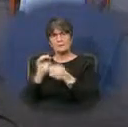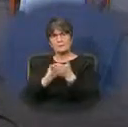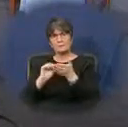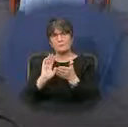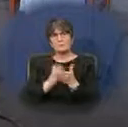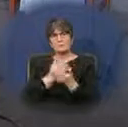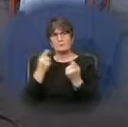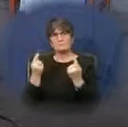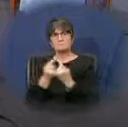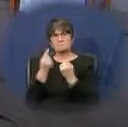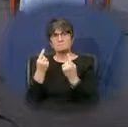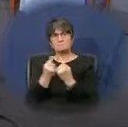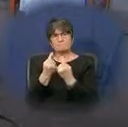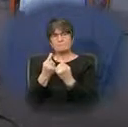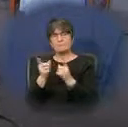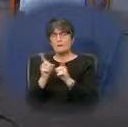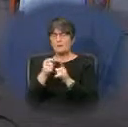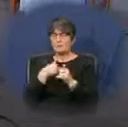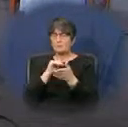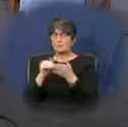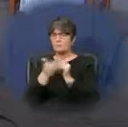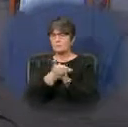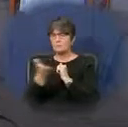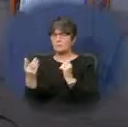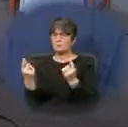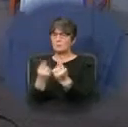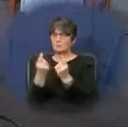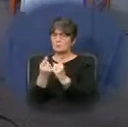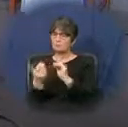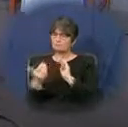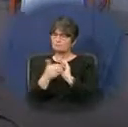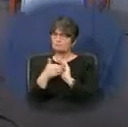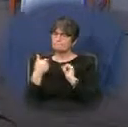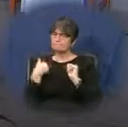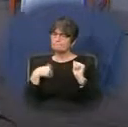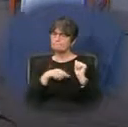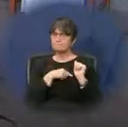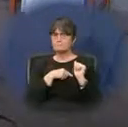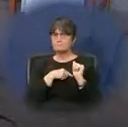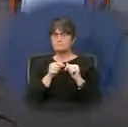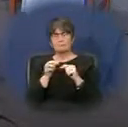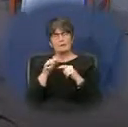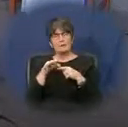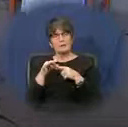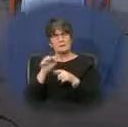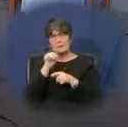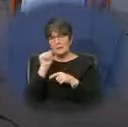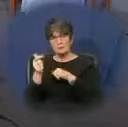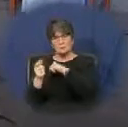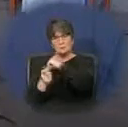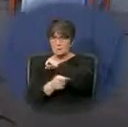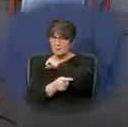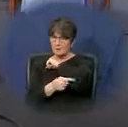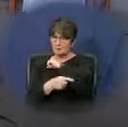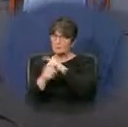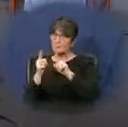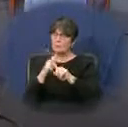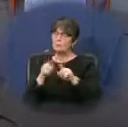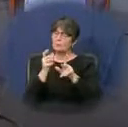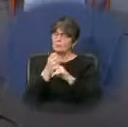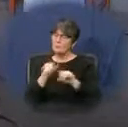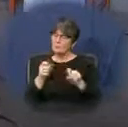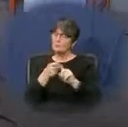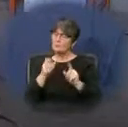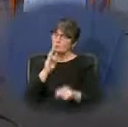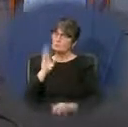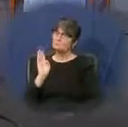and forgive us our trespasses, as we forgive those who trespass against us. And lead us not into temptation,